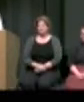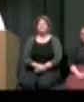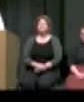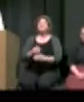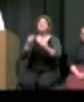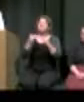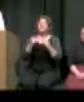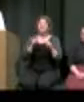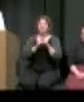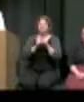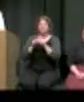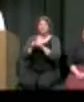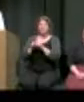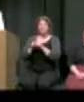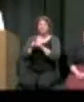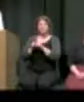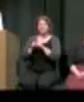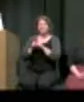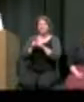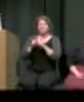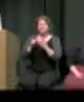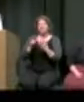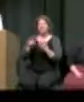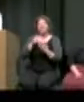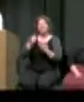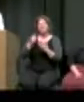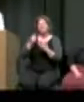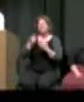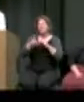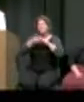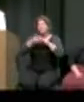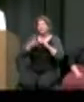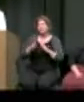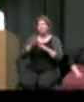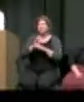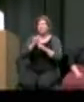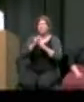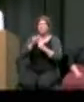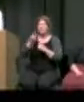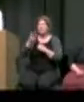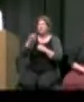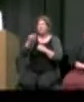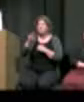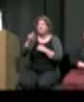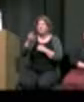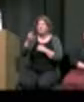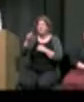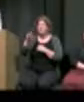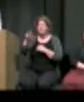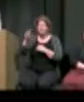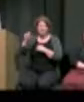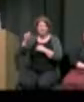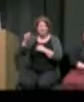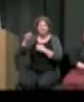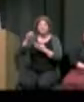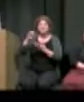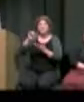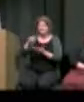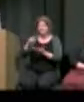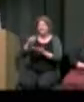And also, so there's other partners that we work with, including Summit Metro Parks, that